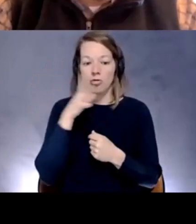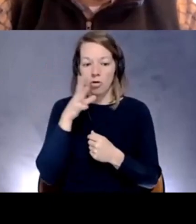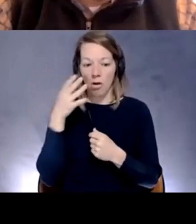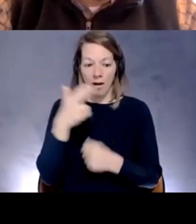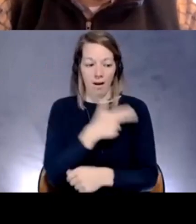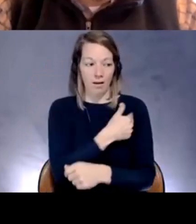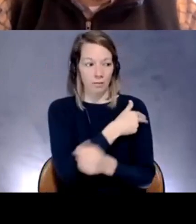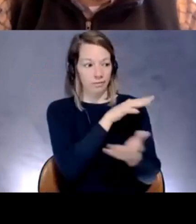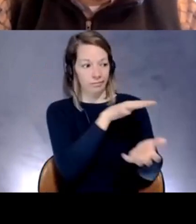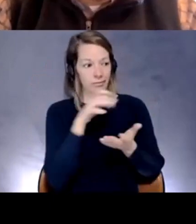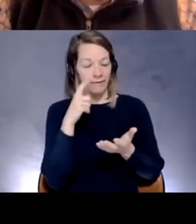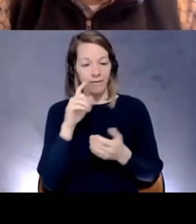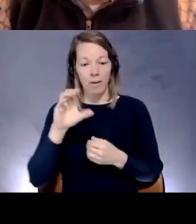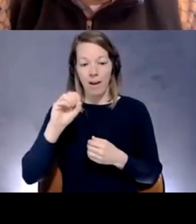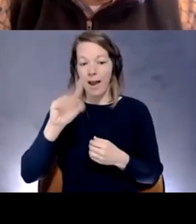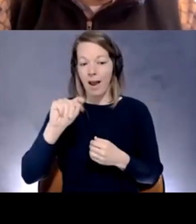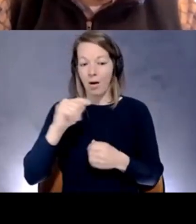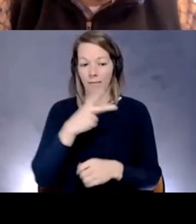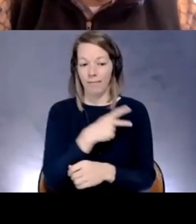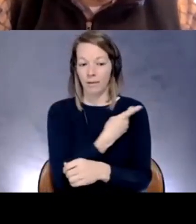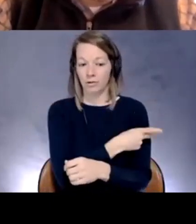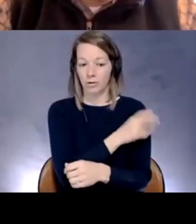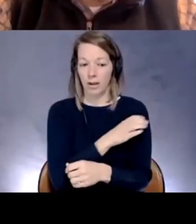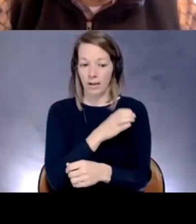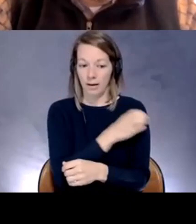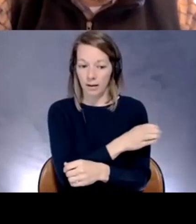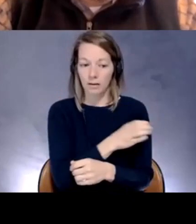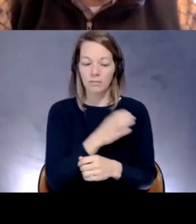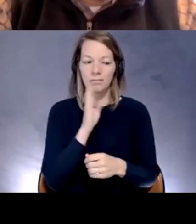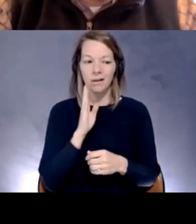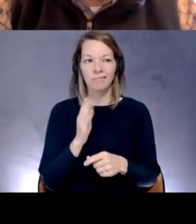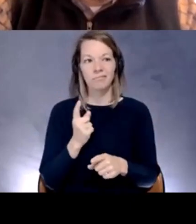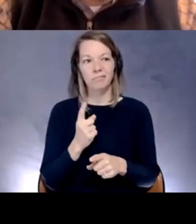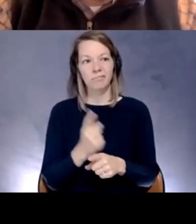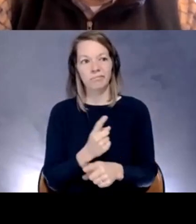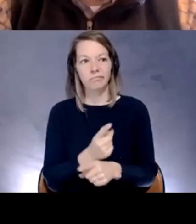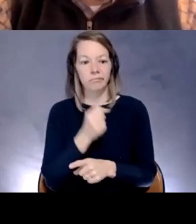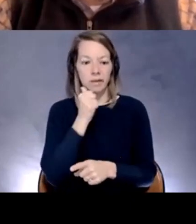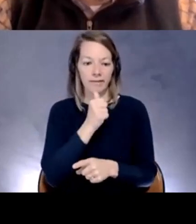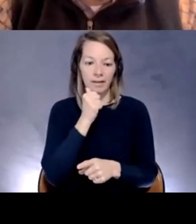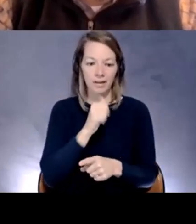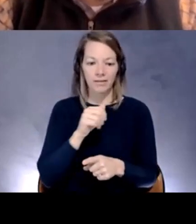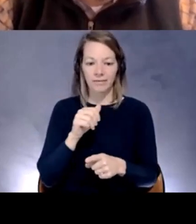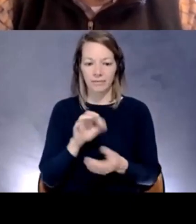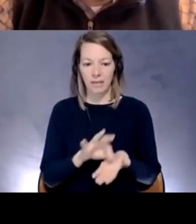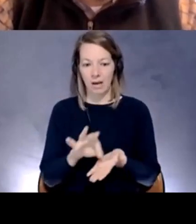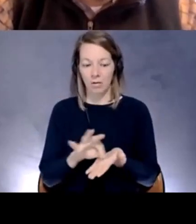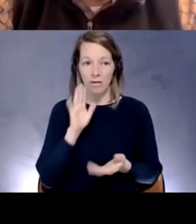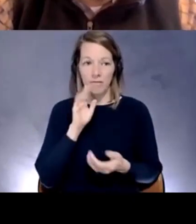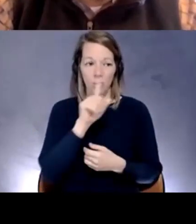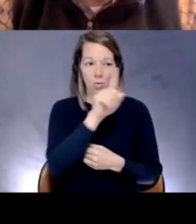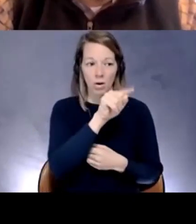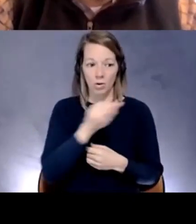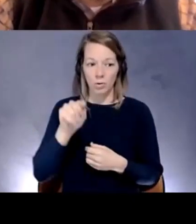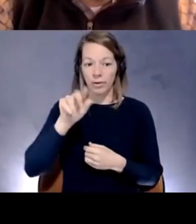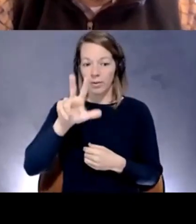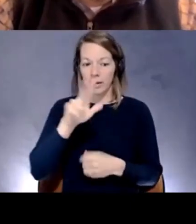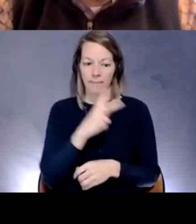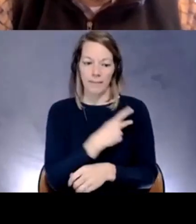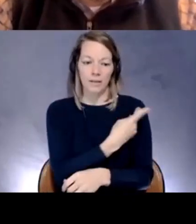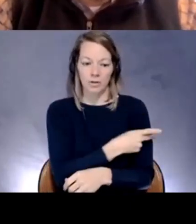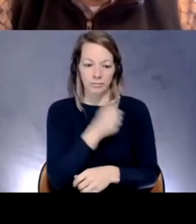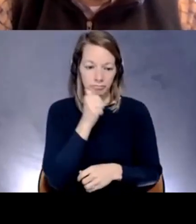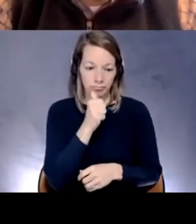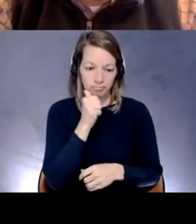their outpatient clinic, and they have an average daily census inpatient of 1 to 3 patients. So